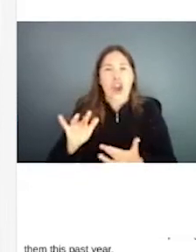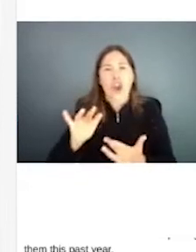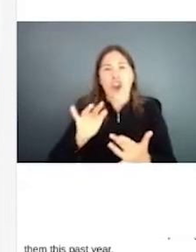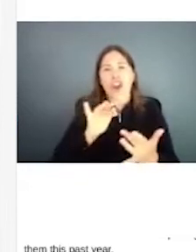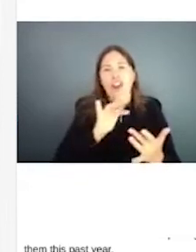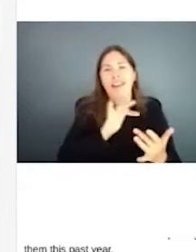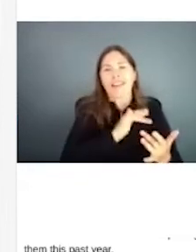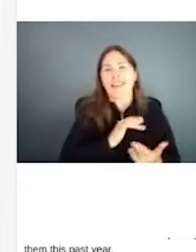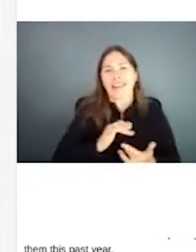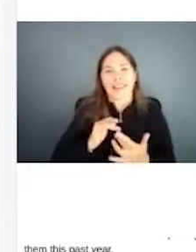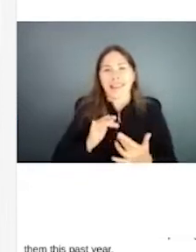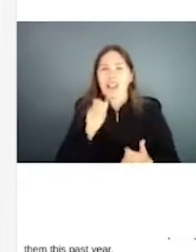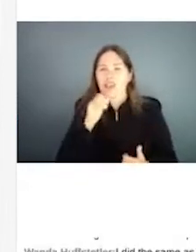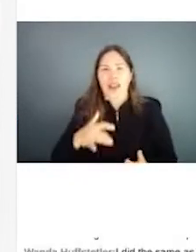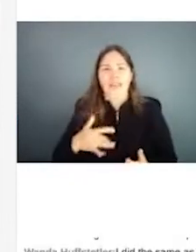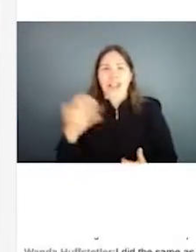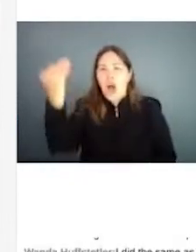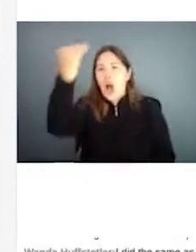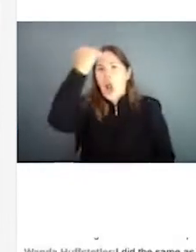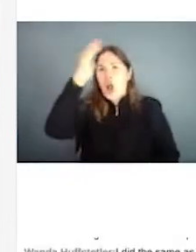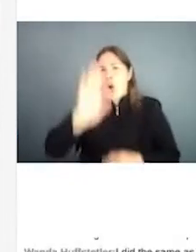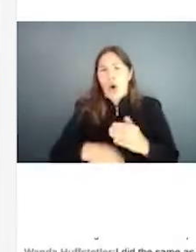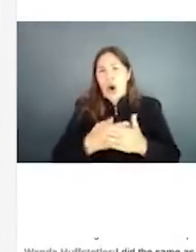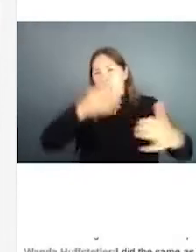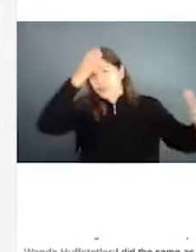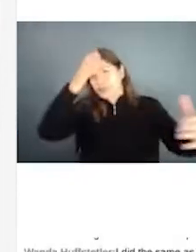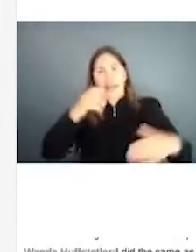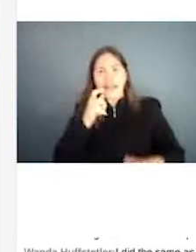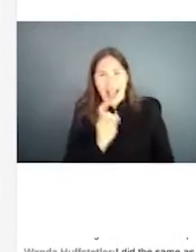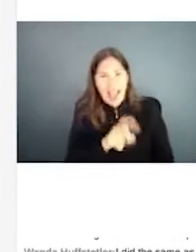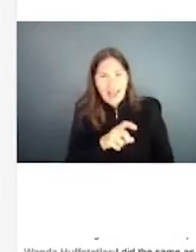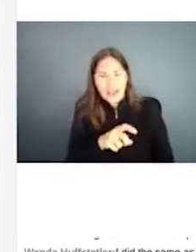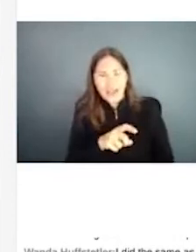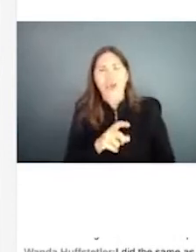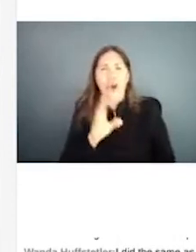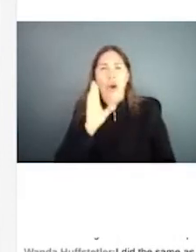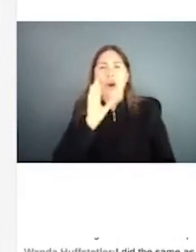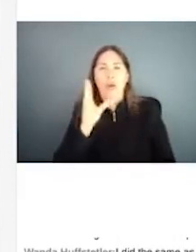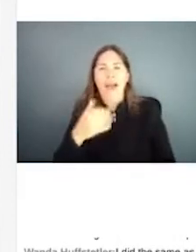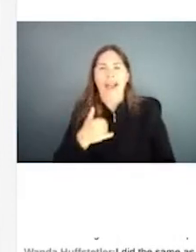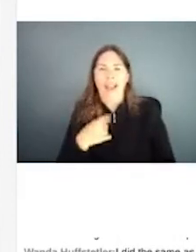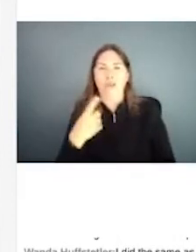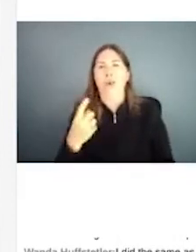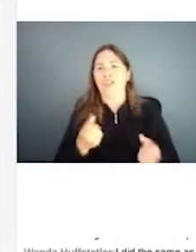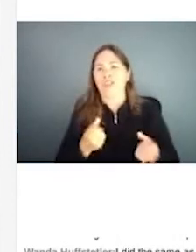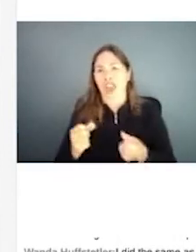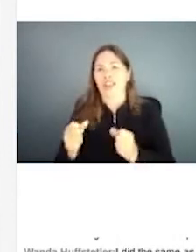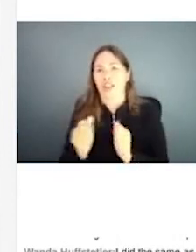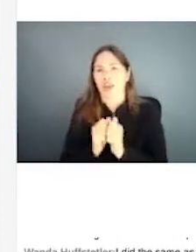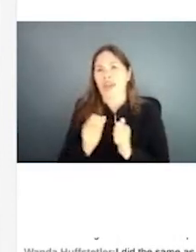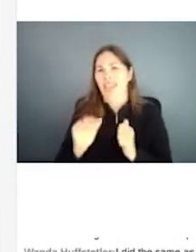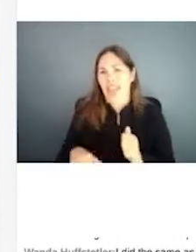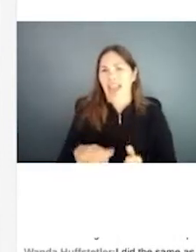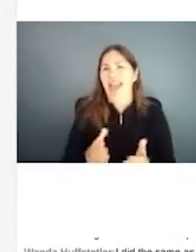have to feel like you know everything. And there's we're going to get into one of my strategies with the Ask 3